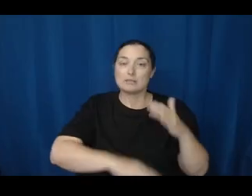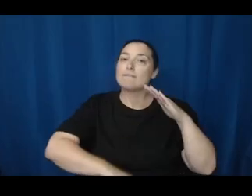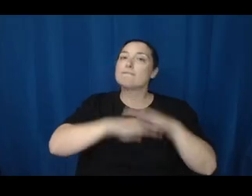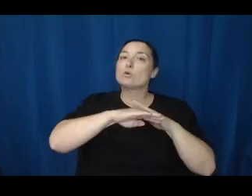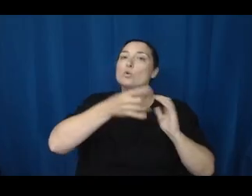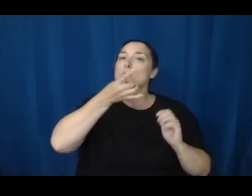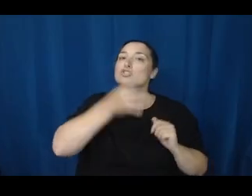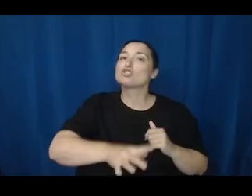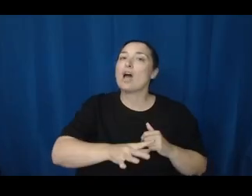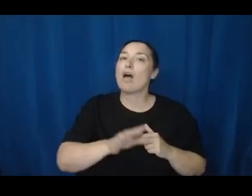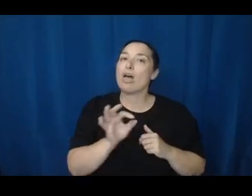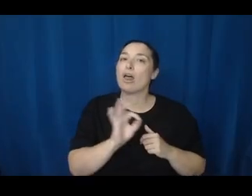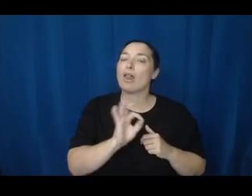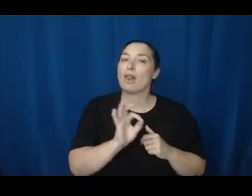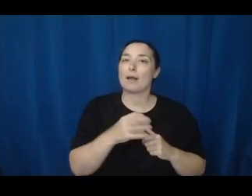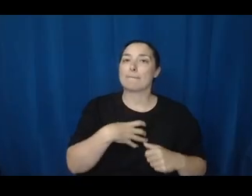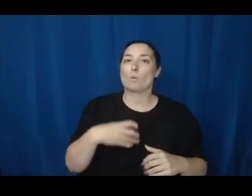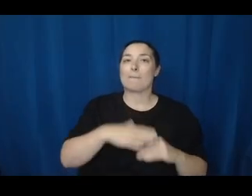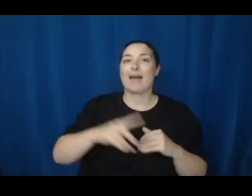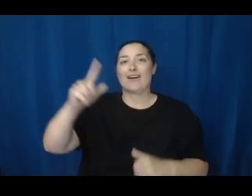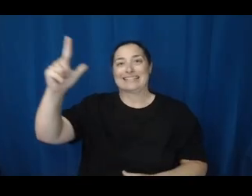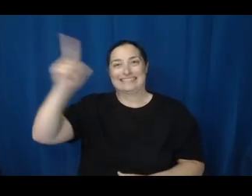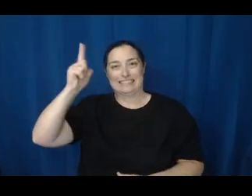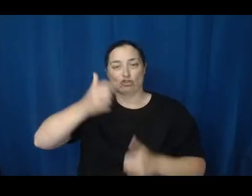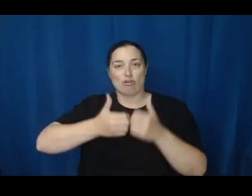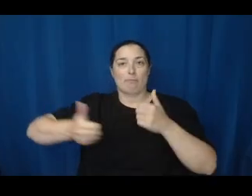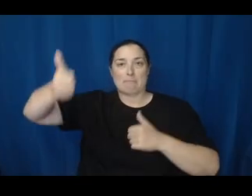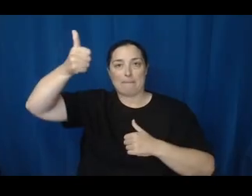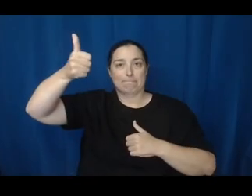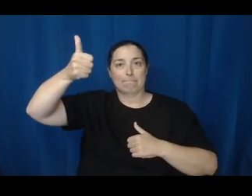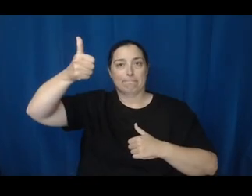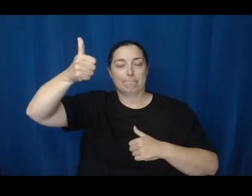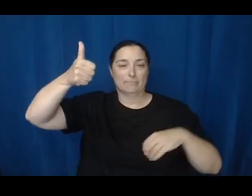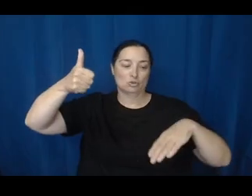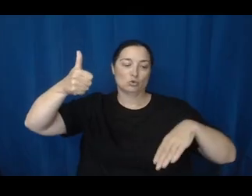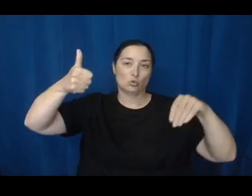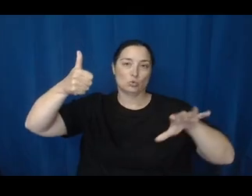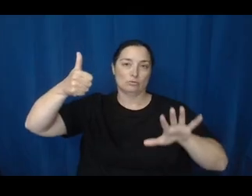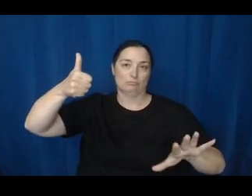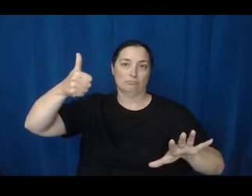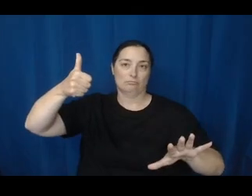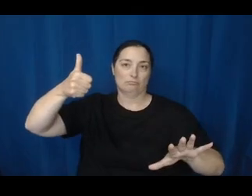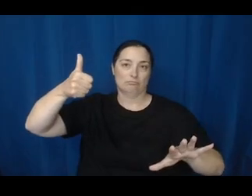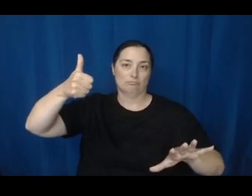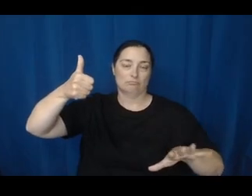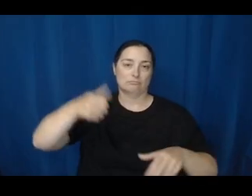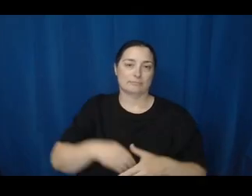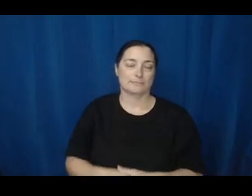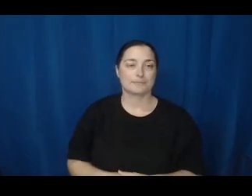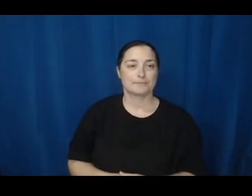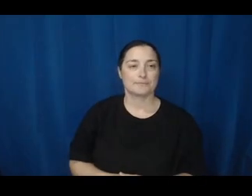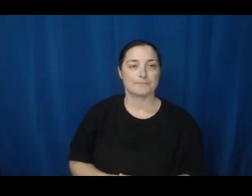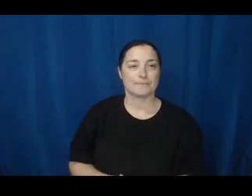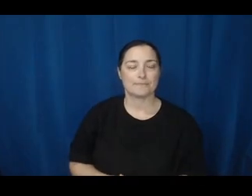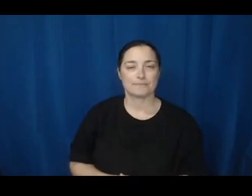just teachers and students, and a bit of a separation there. Oh, the student voice and